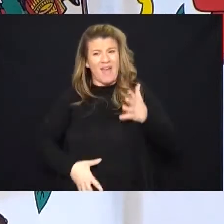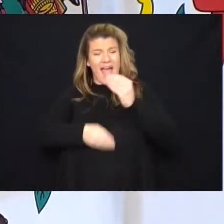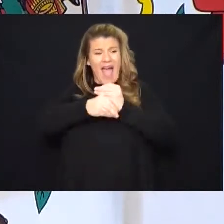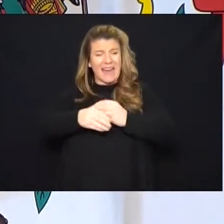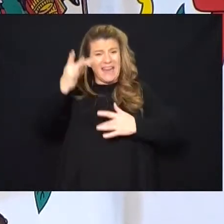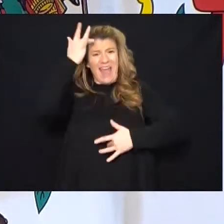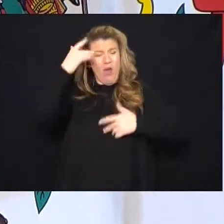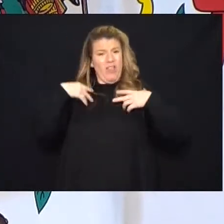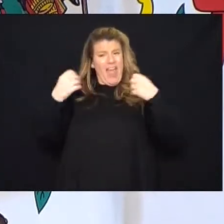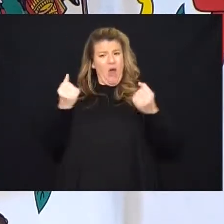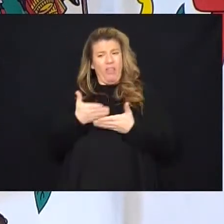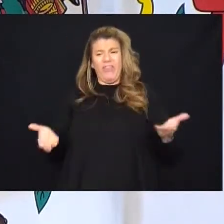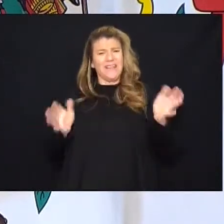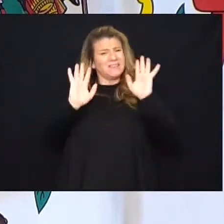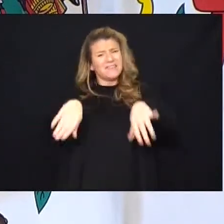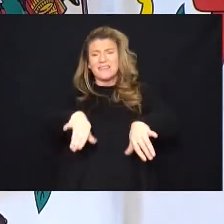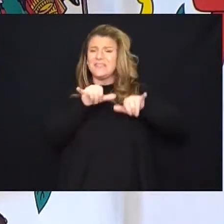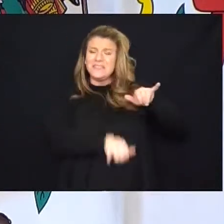health condition. Just,